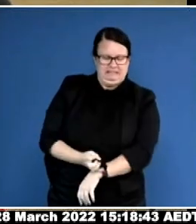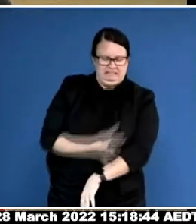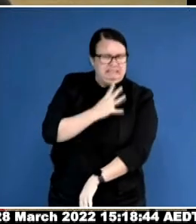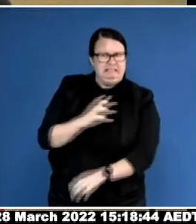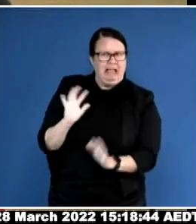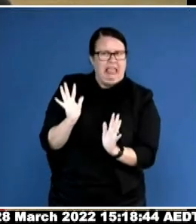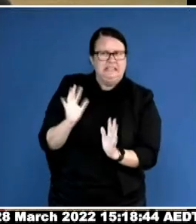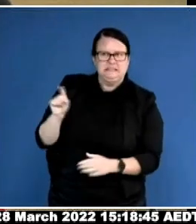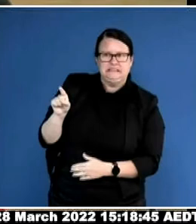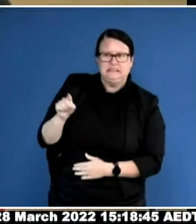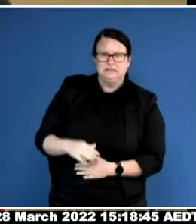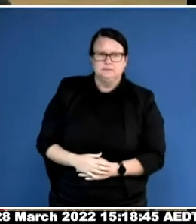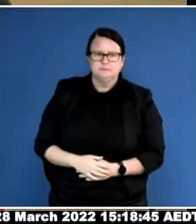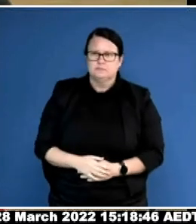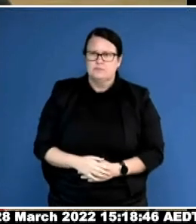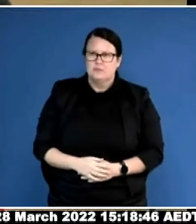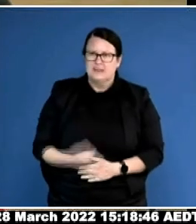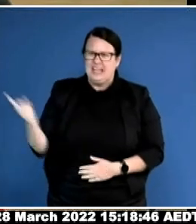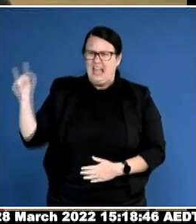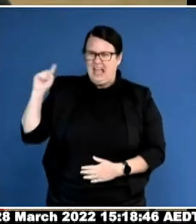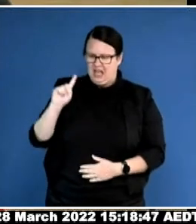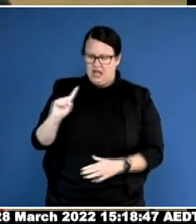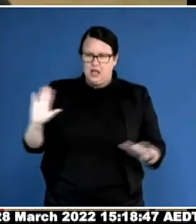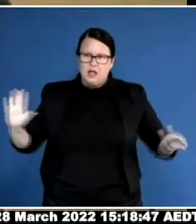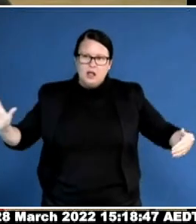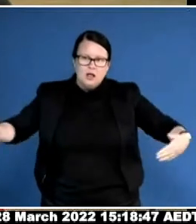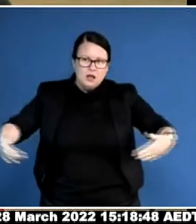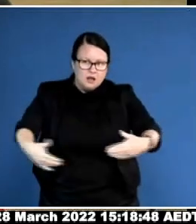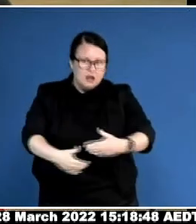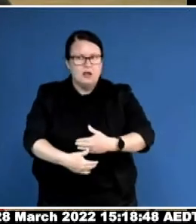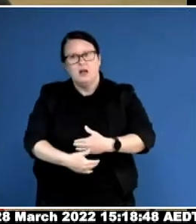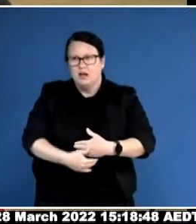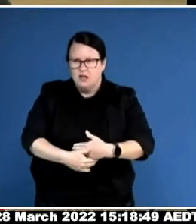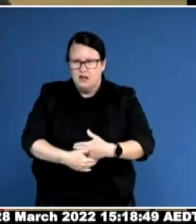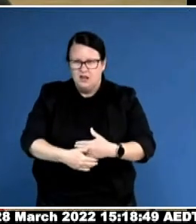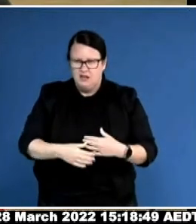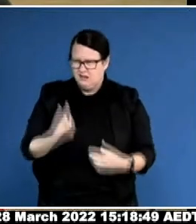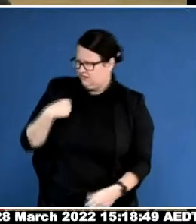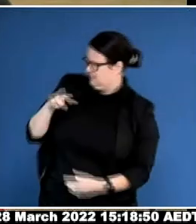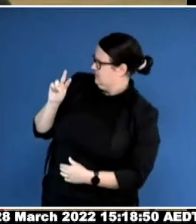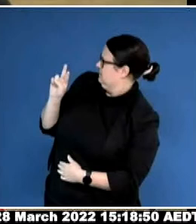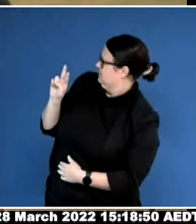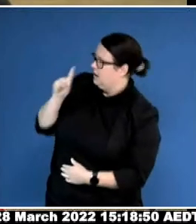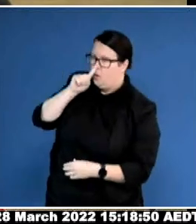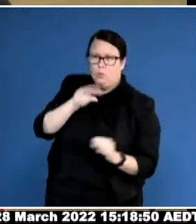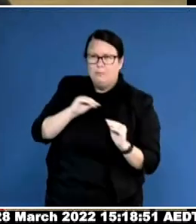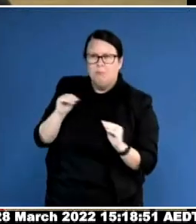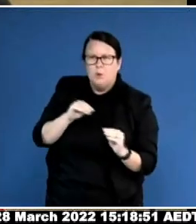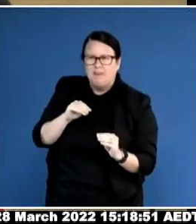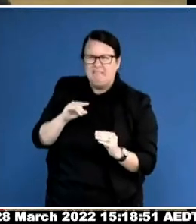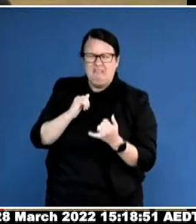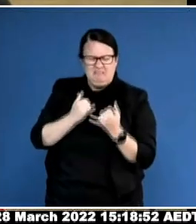me the creeps. He came right up behind me and wrapped his arms around me from behind so I couldn't move.